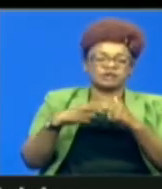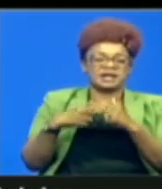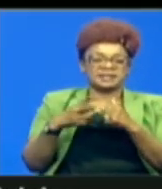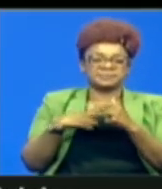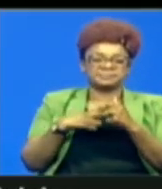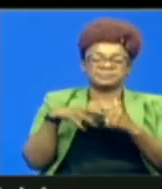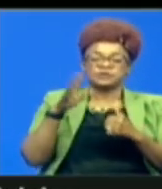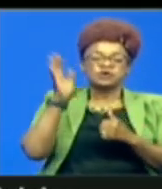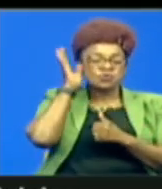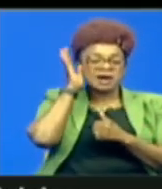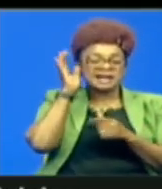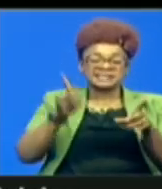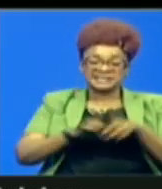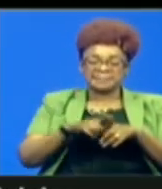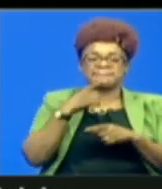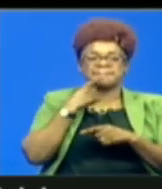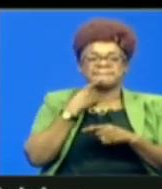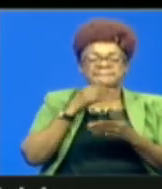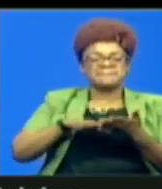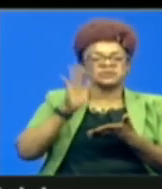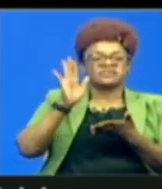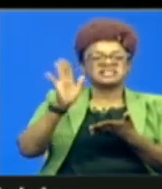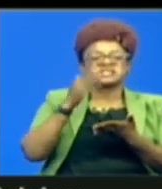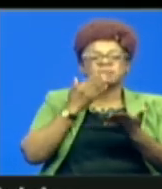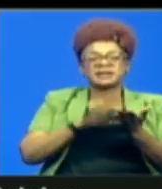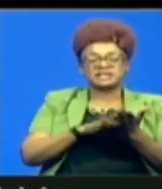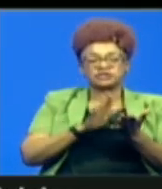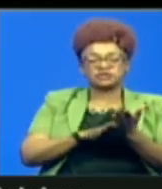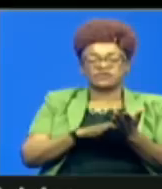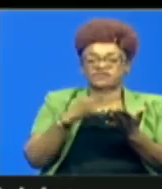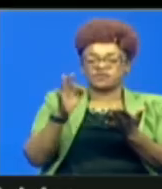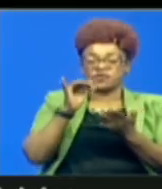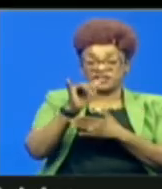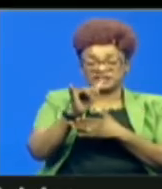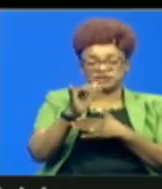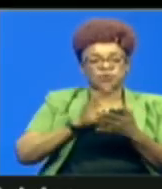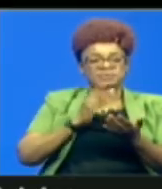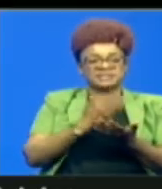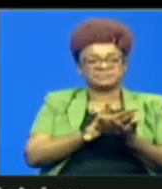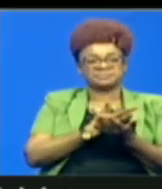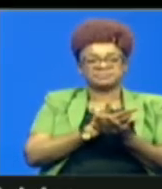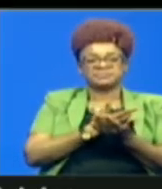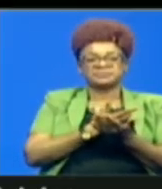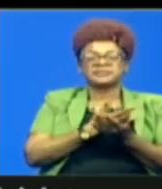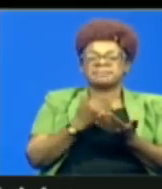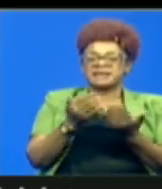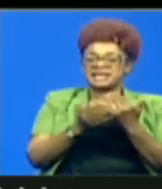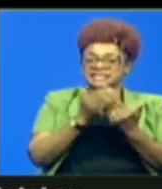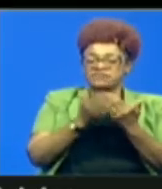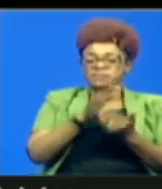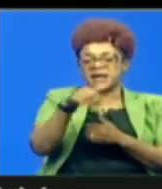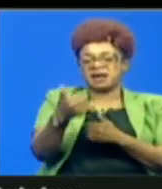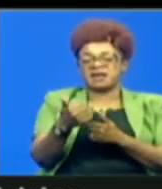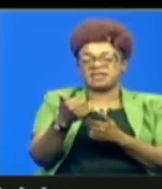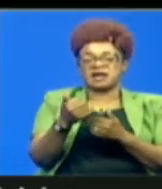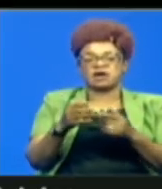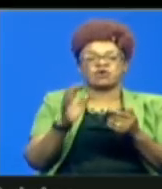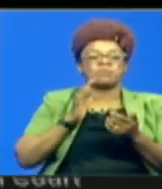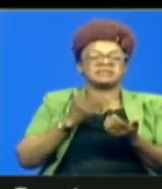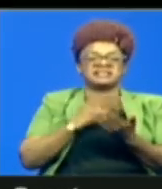Duale also says most of Kuria's recommendations towards the standing committee are being catered for by other line